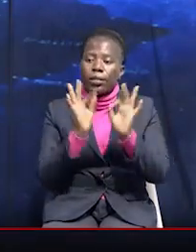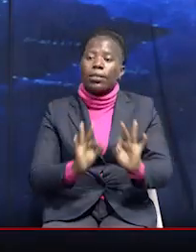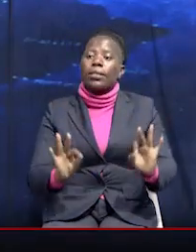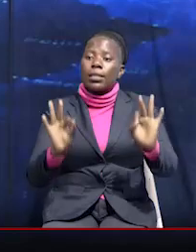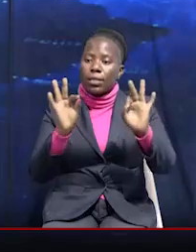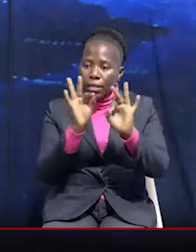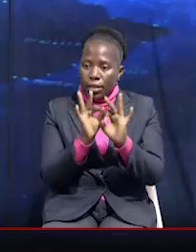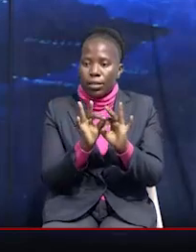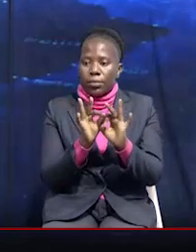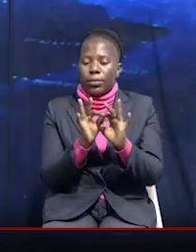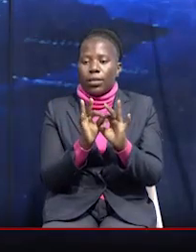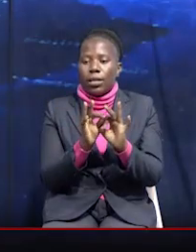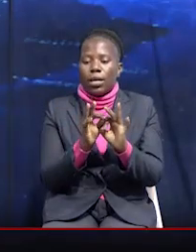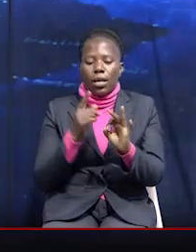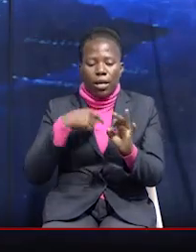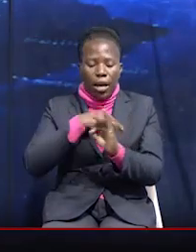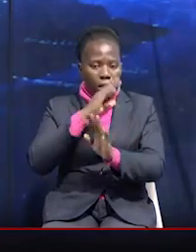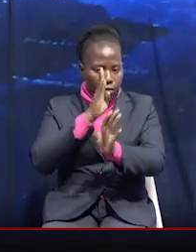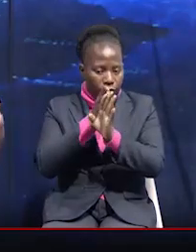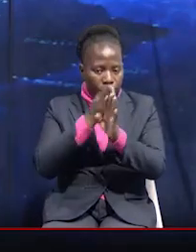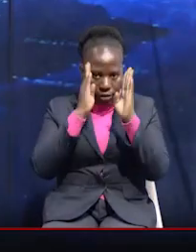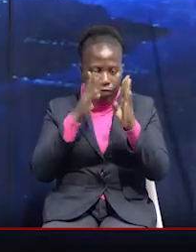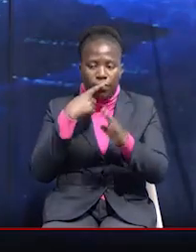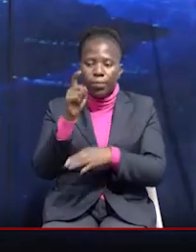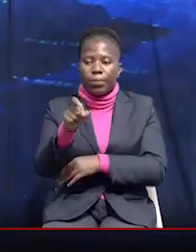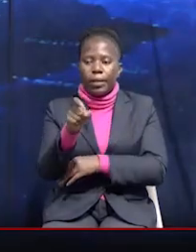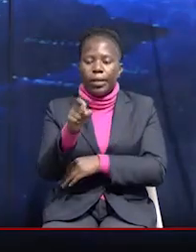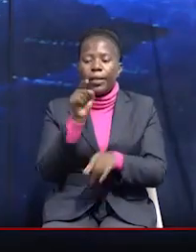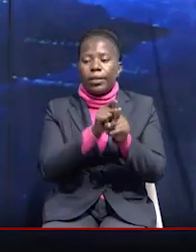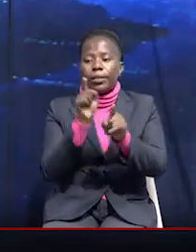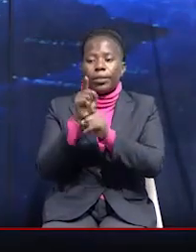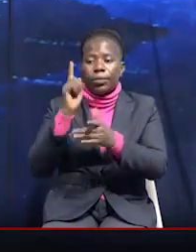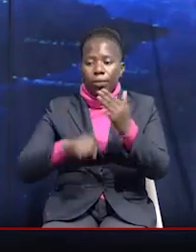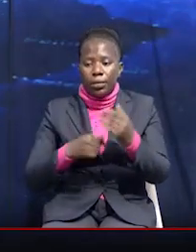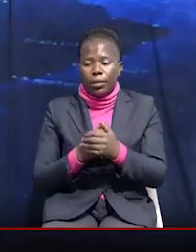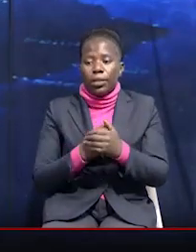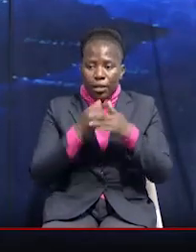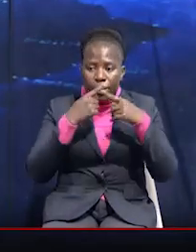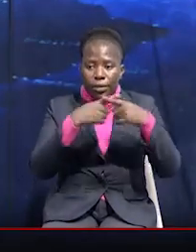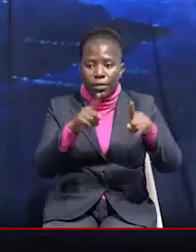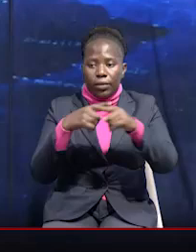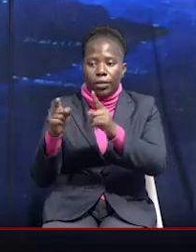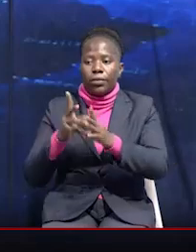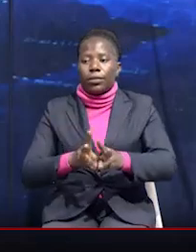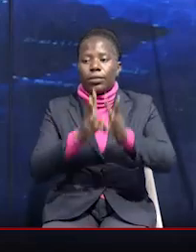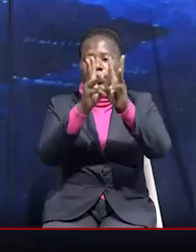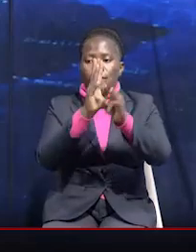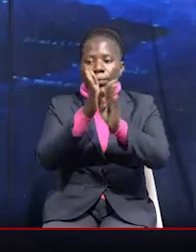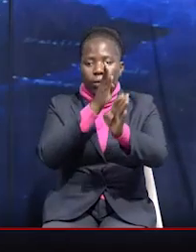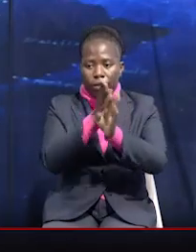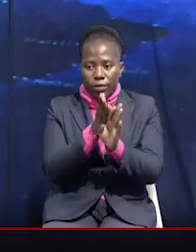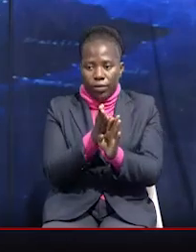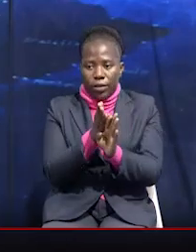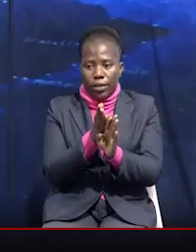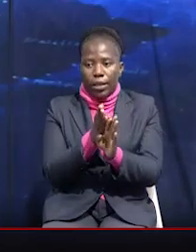to work out from that basis. And much more, I think it also calls a multi-sectorial approach as well, where even